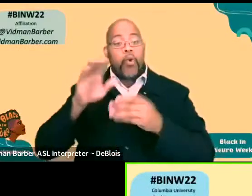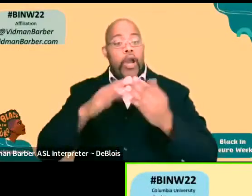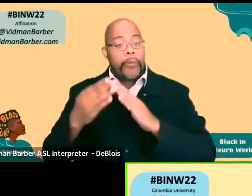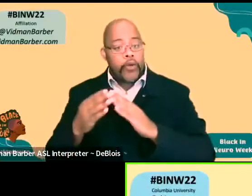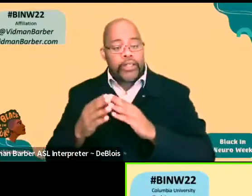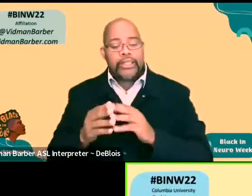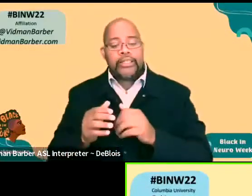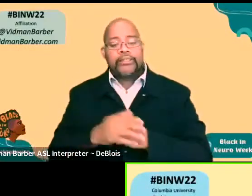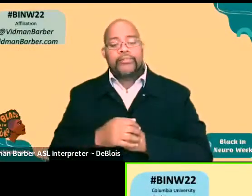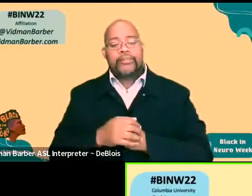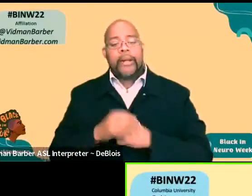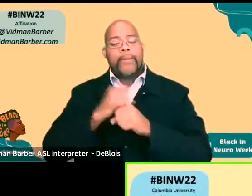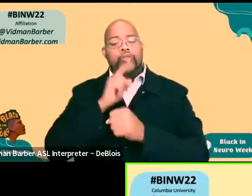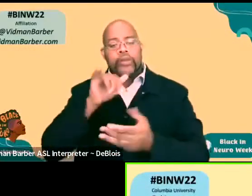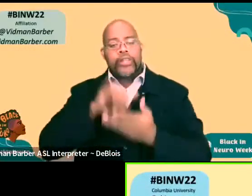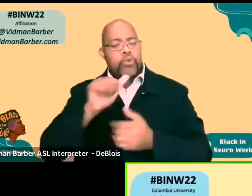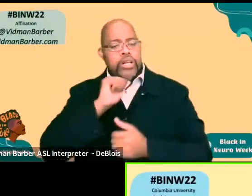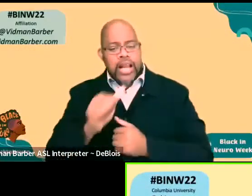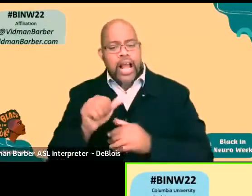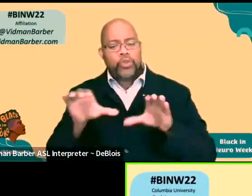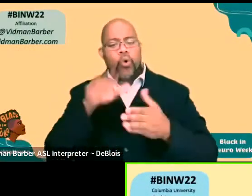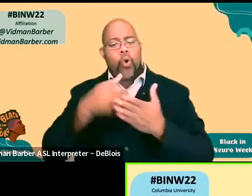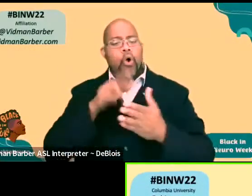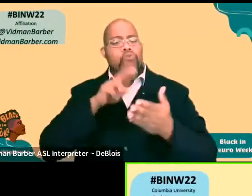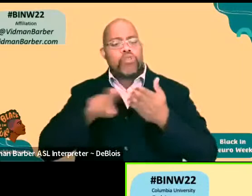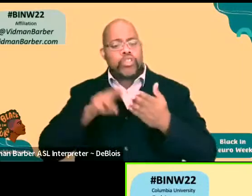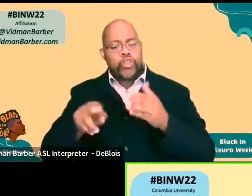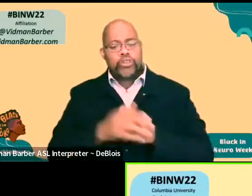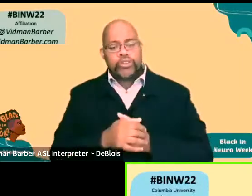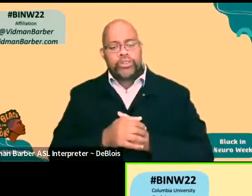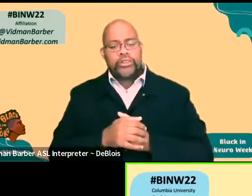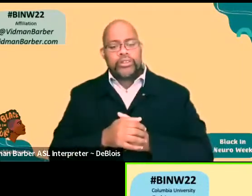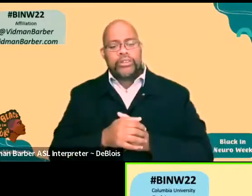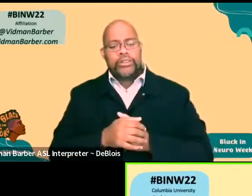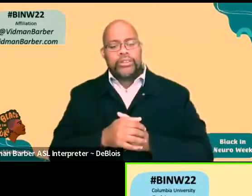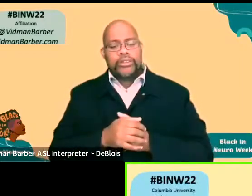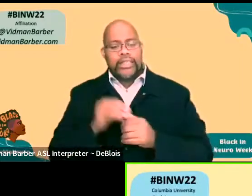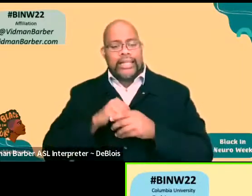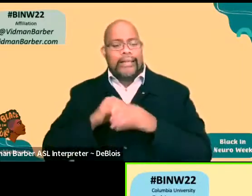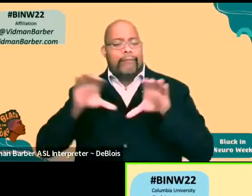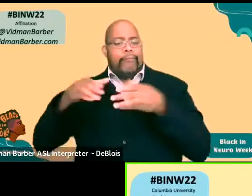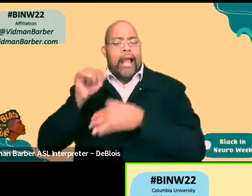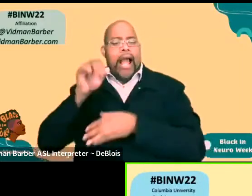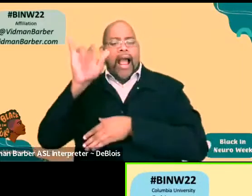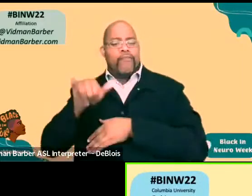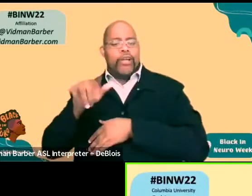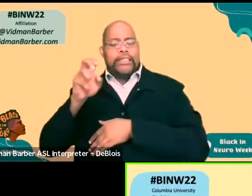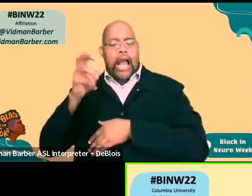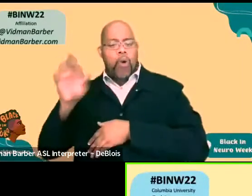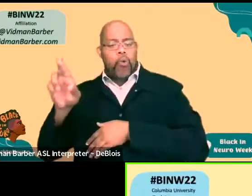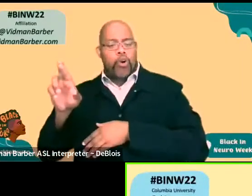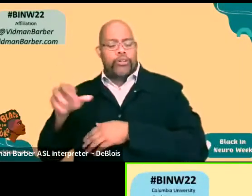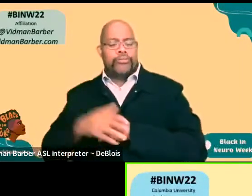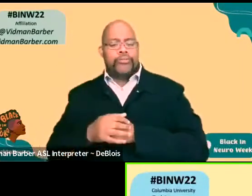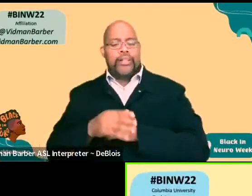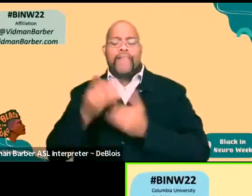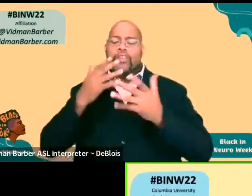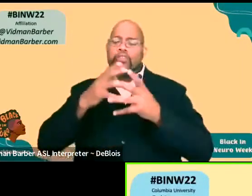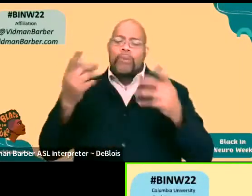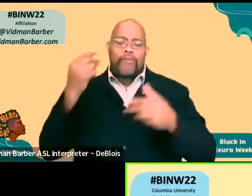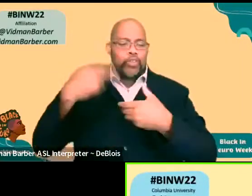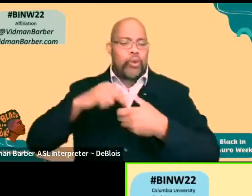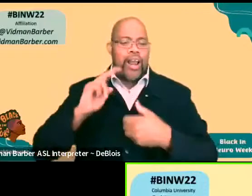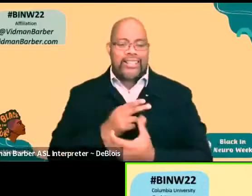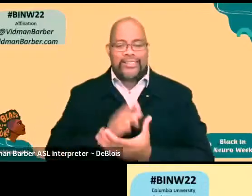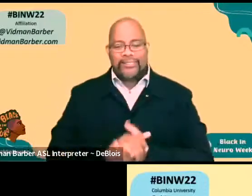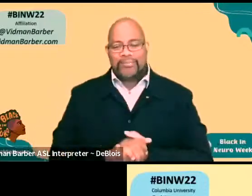community, make sure that you're not doing all this research in a little ivory tower. And yeah, thank you so much for joining us